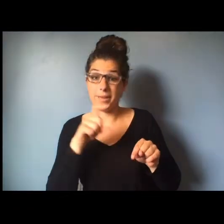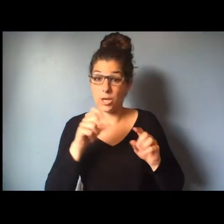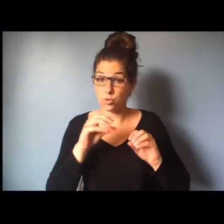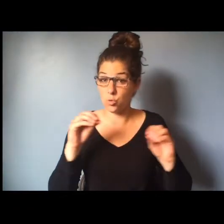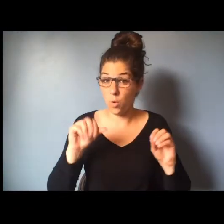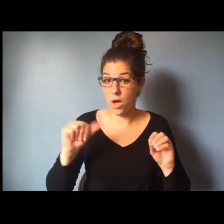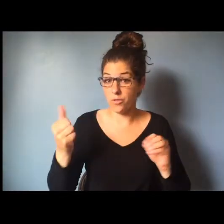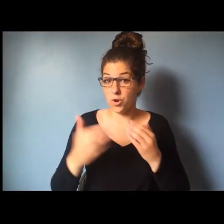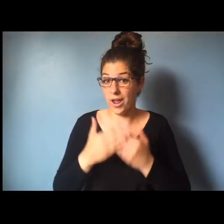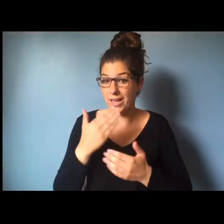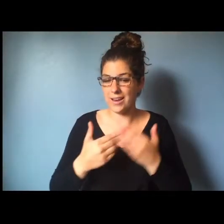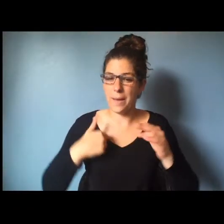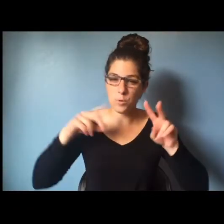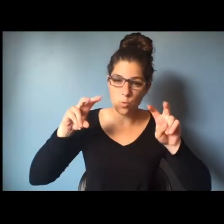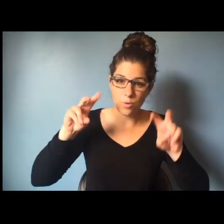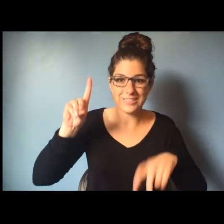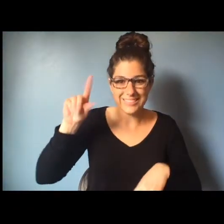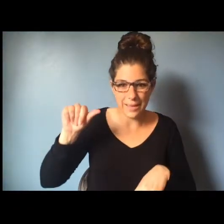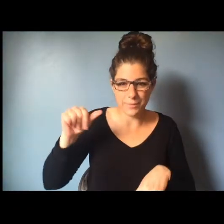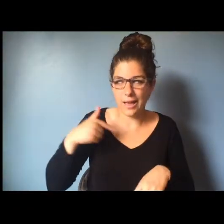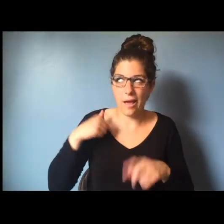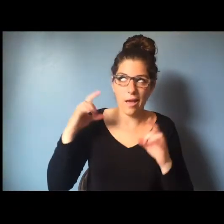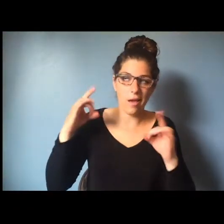I'm quote unquote disabled. I hate that word.